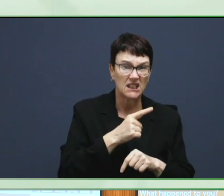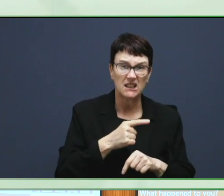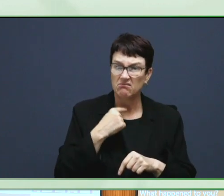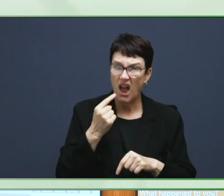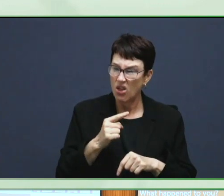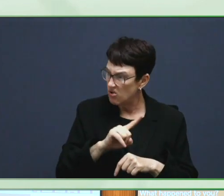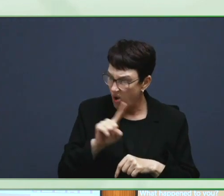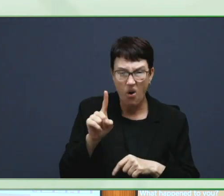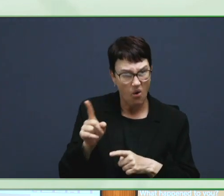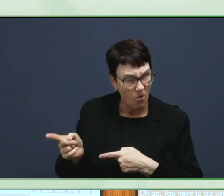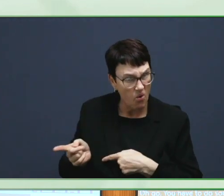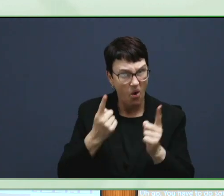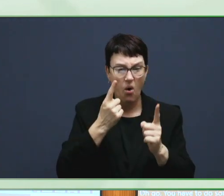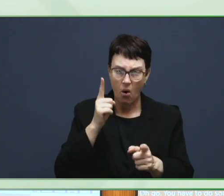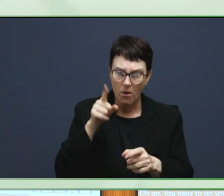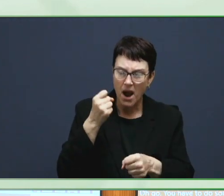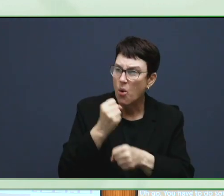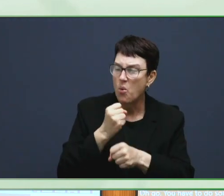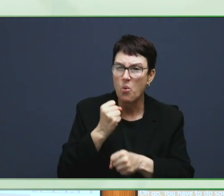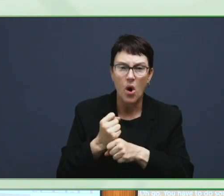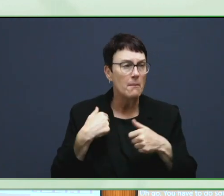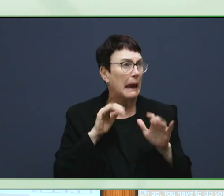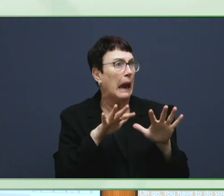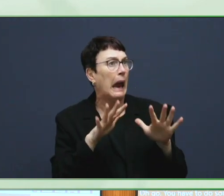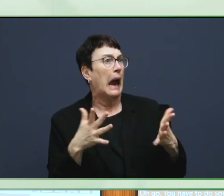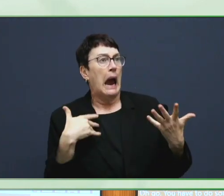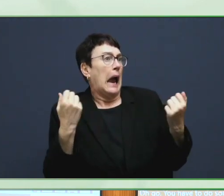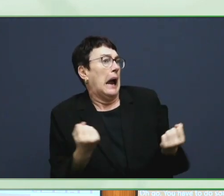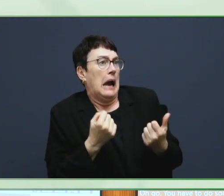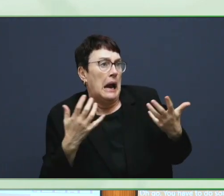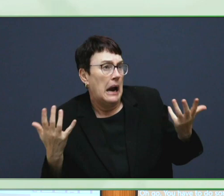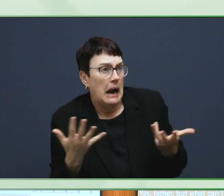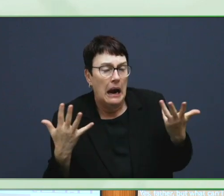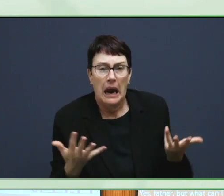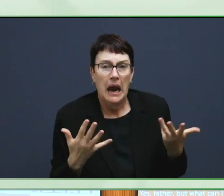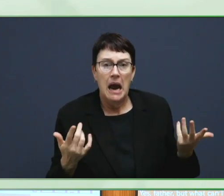Yes, Father, but what can I do? It's not depend on me.